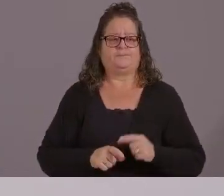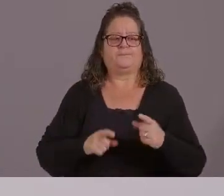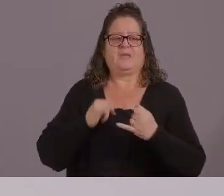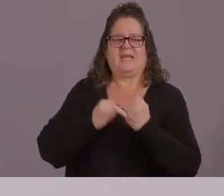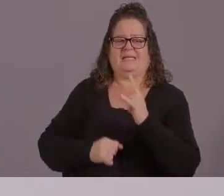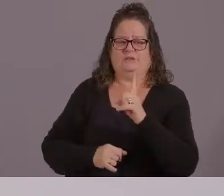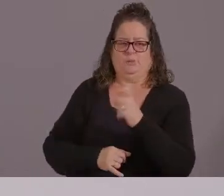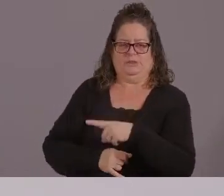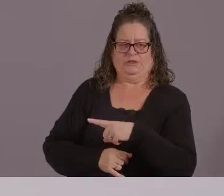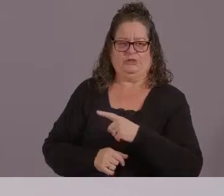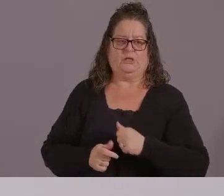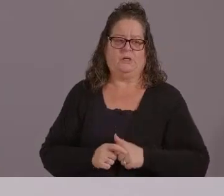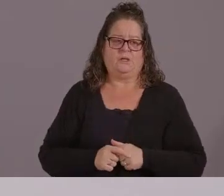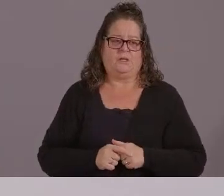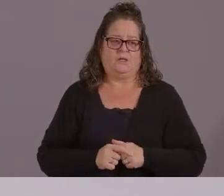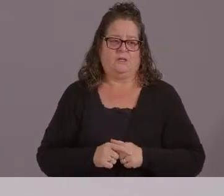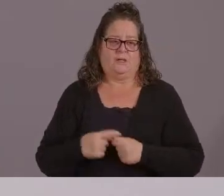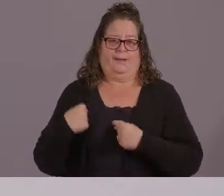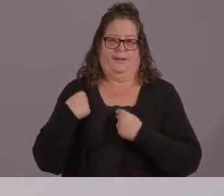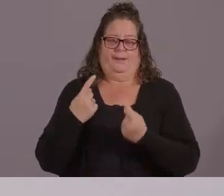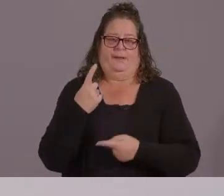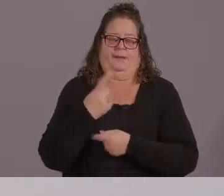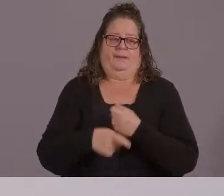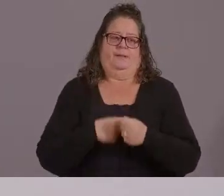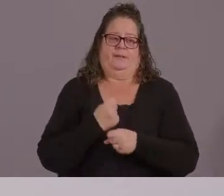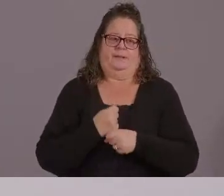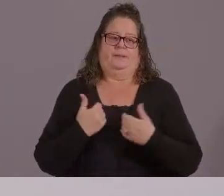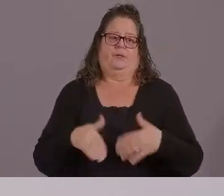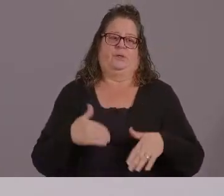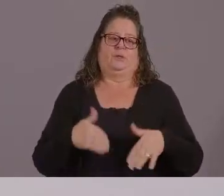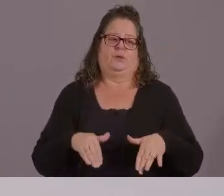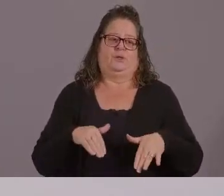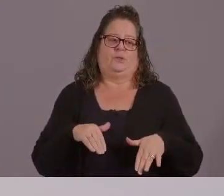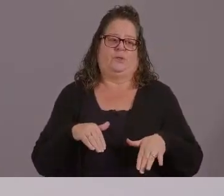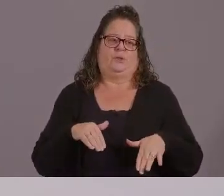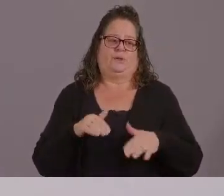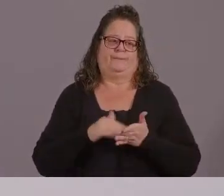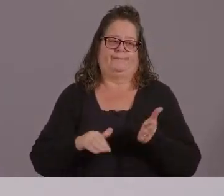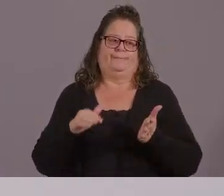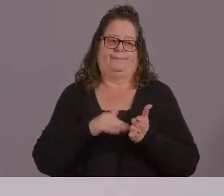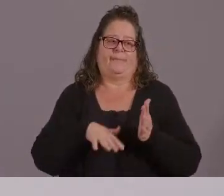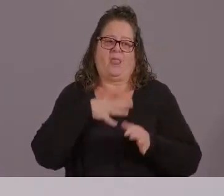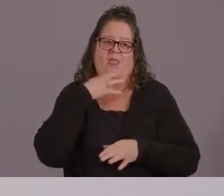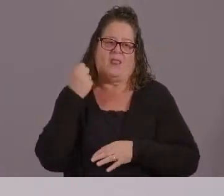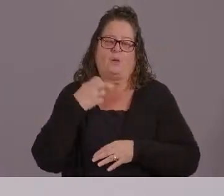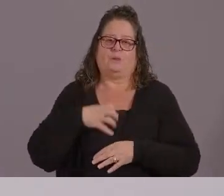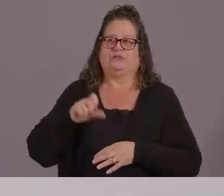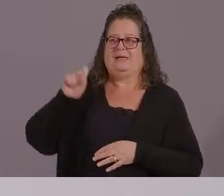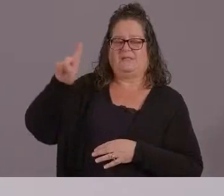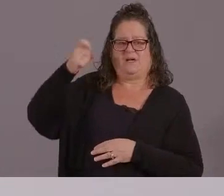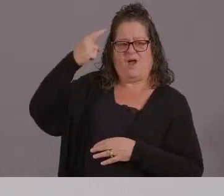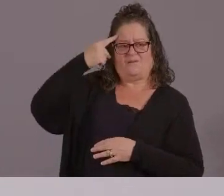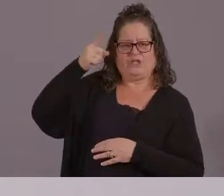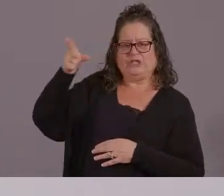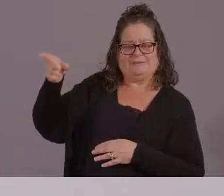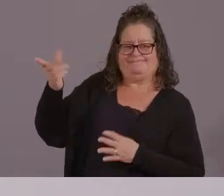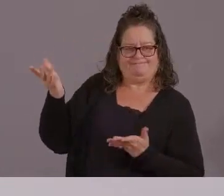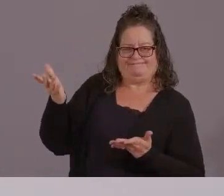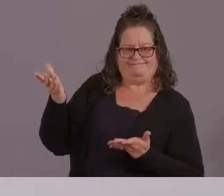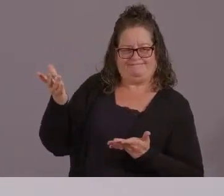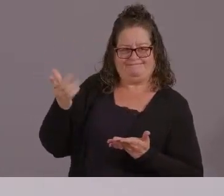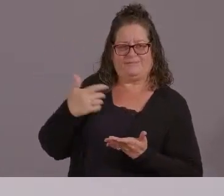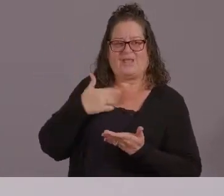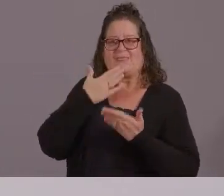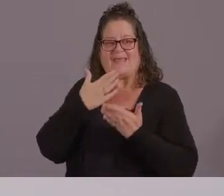pandemic, and I would love to be able to ask the governor those questions. I appreciate the fact that you're doing these weekly to be able to take